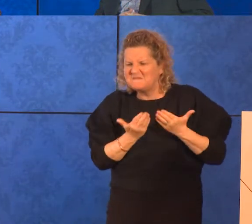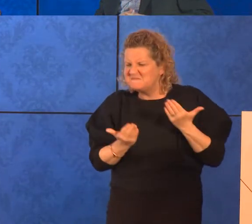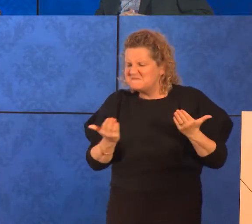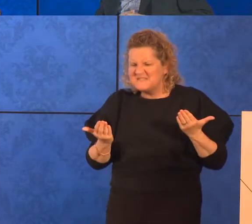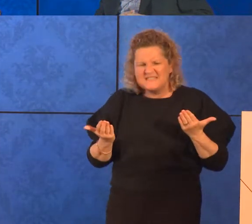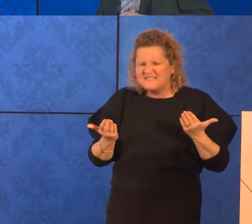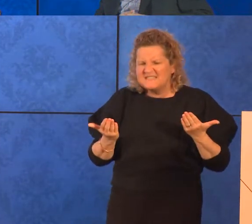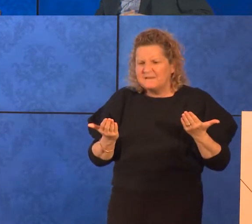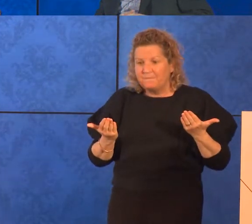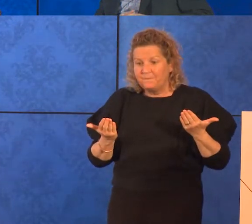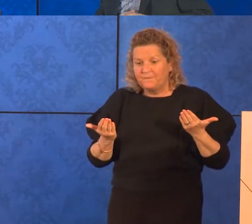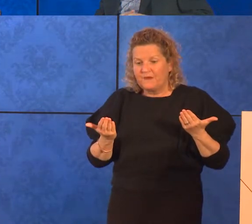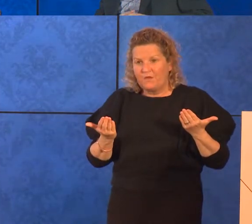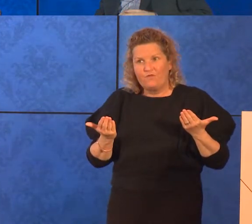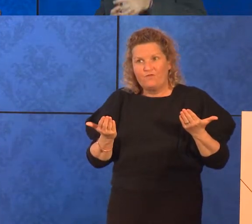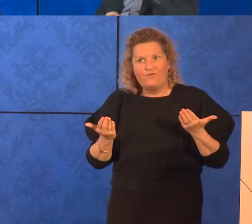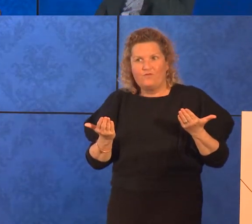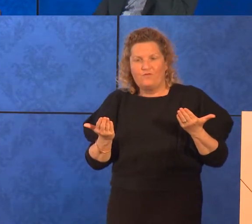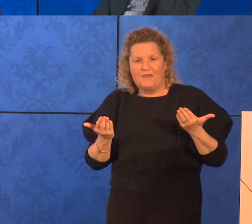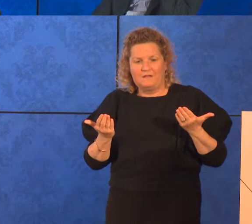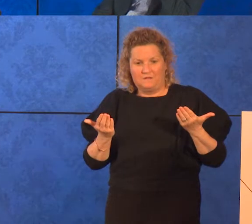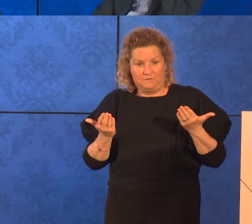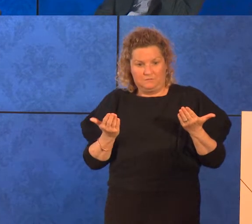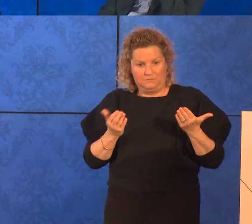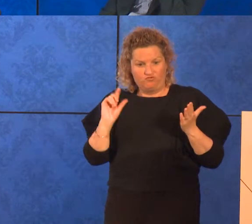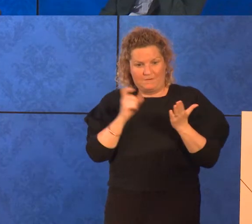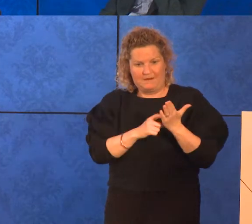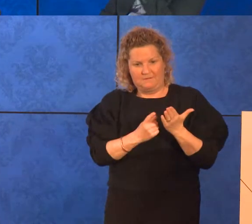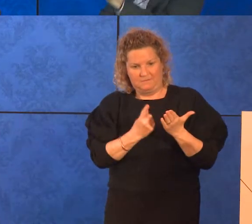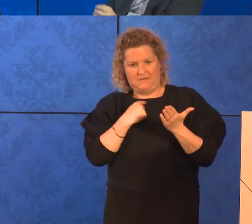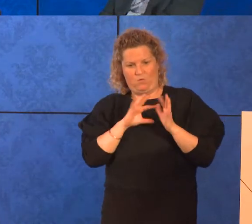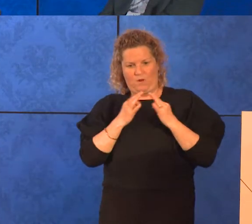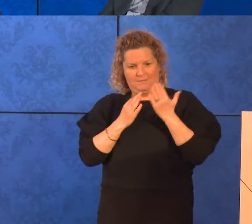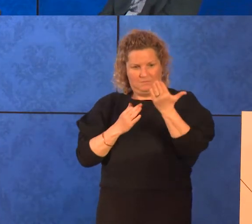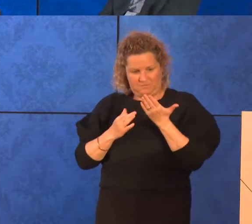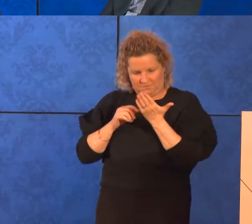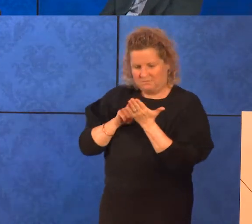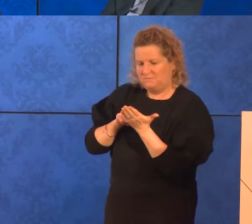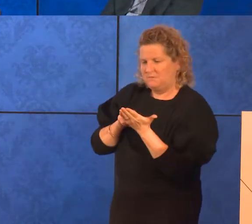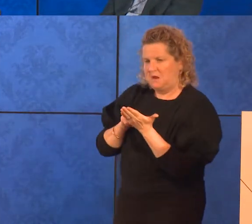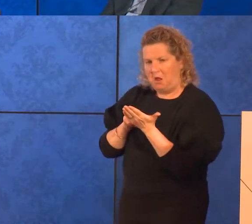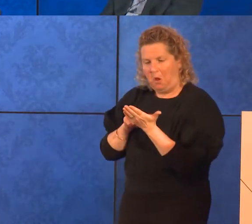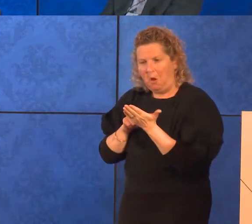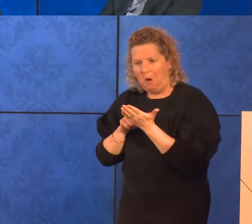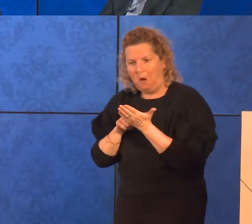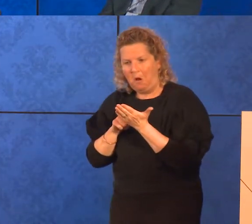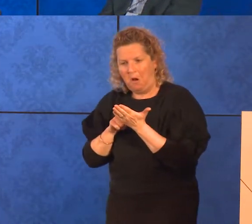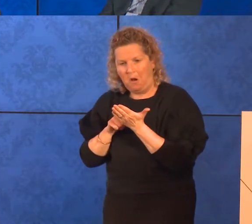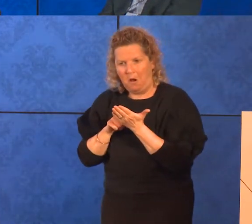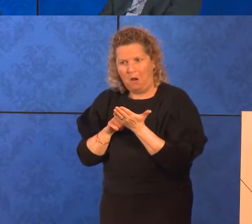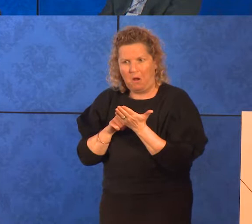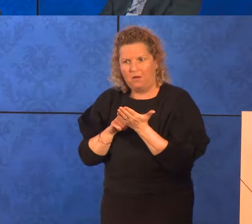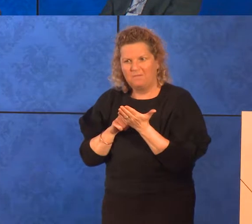the organisation to whom the recommendation was directed at has easily met the recommendation and done nothing.